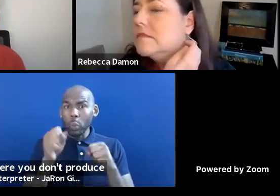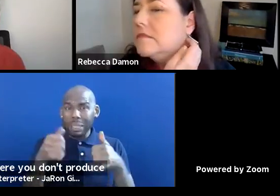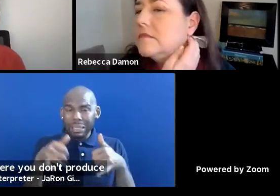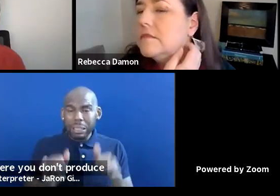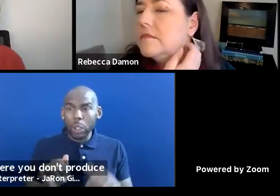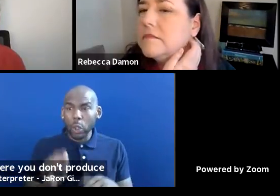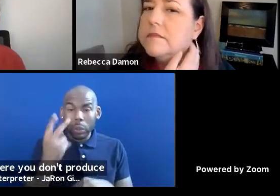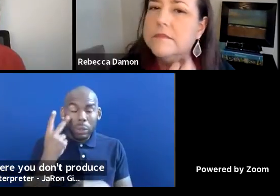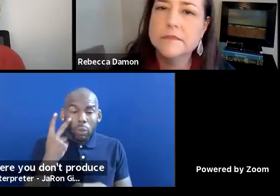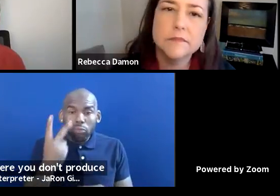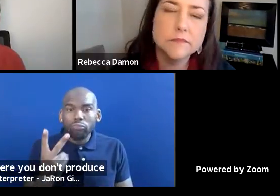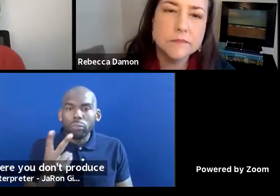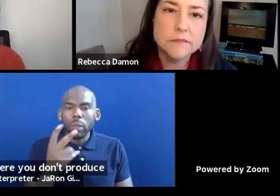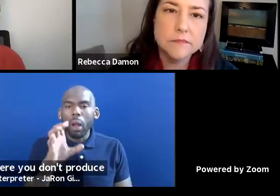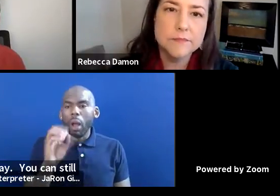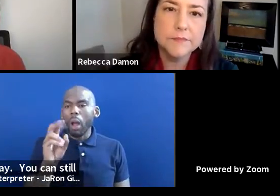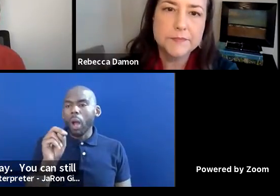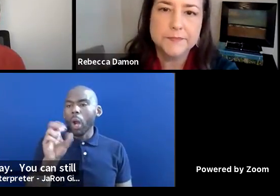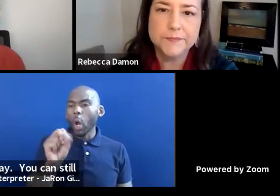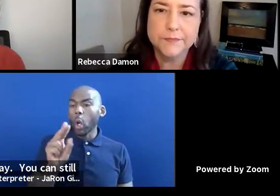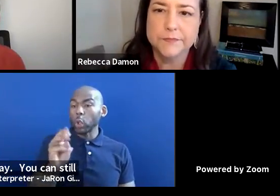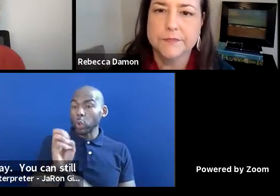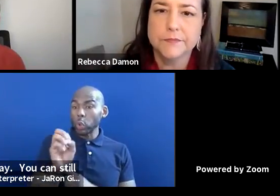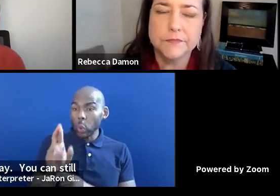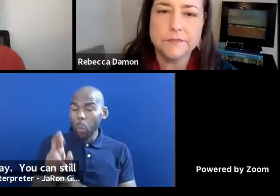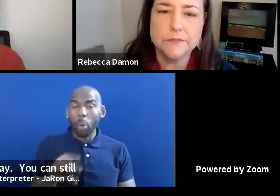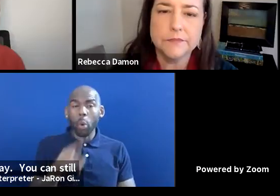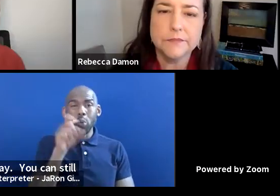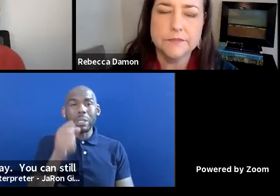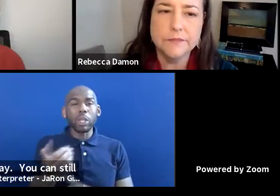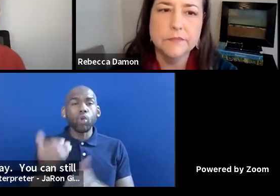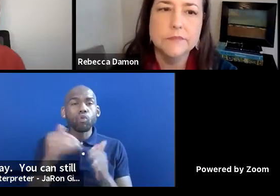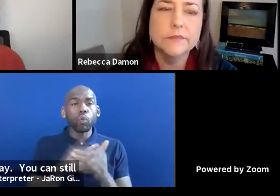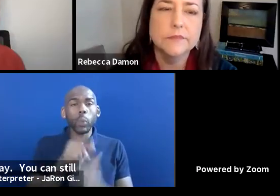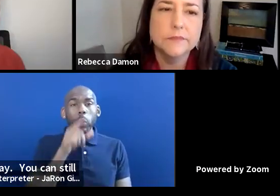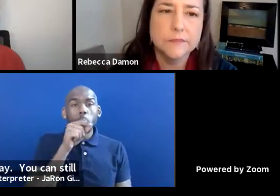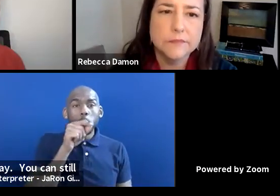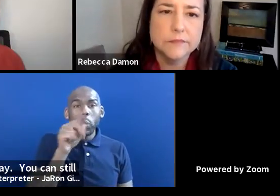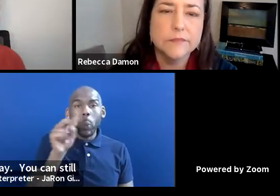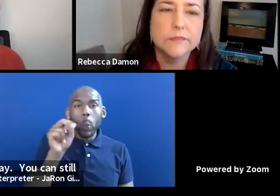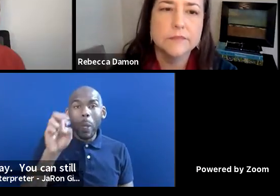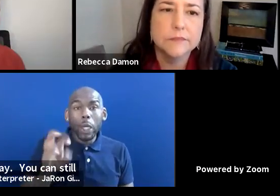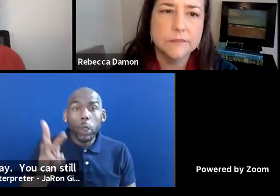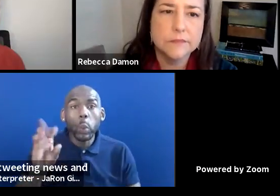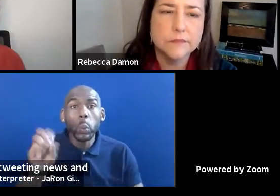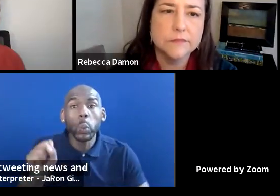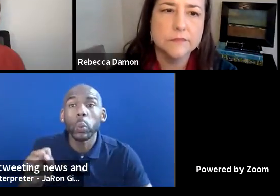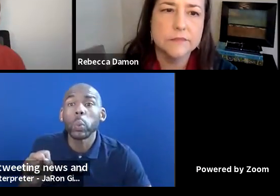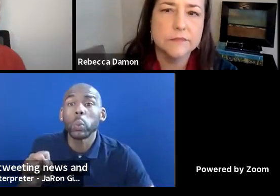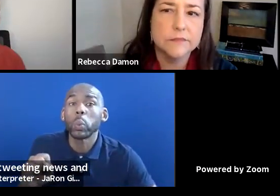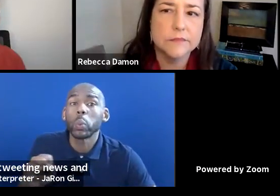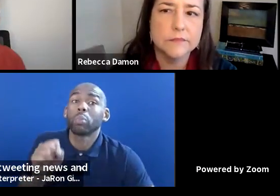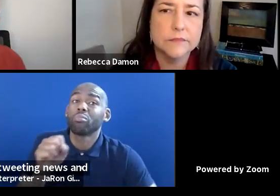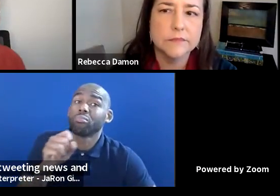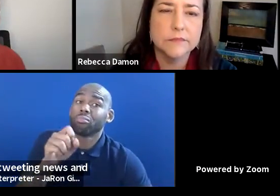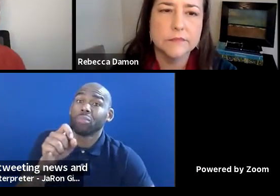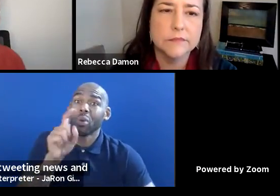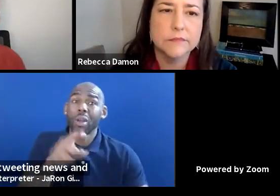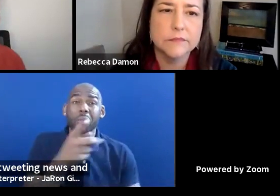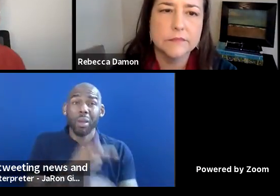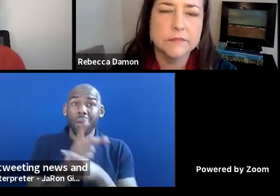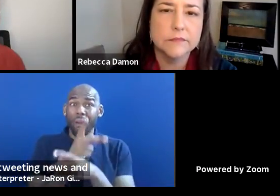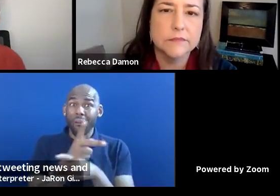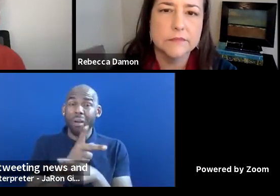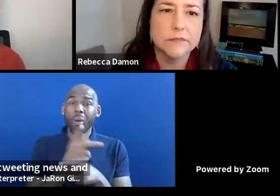retweeting news. And I just want to encourage everyone to just be really careful with social media. I've seen a lot of people get in